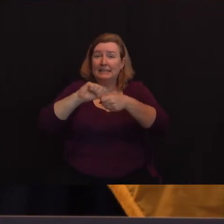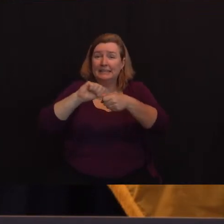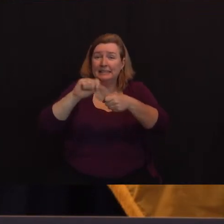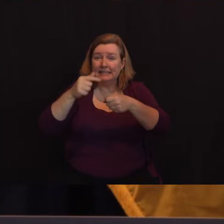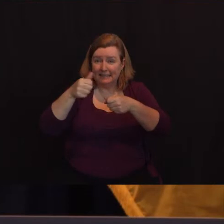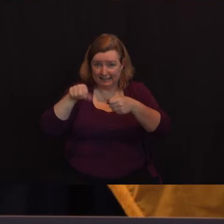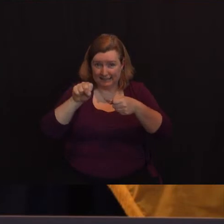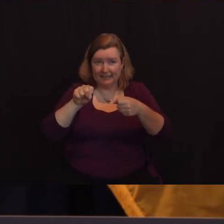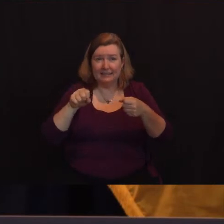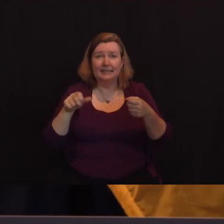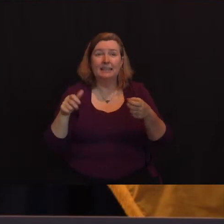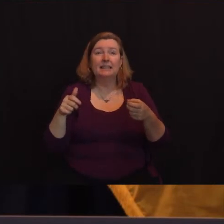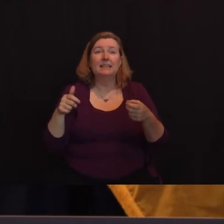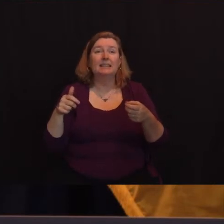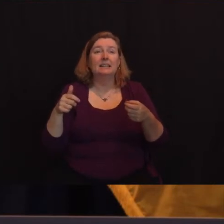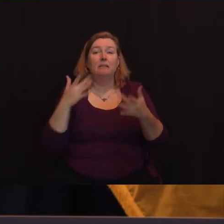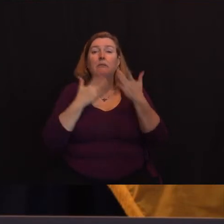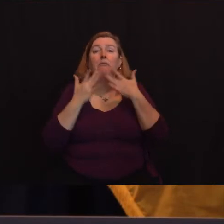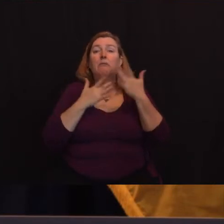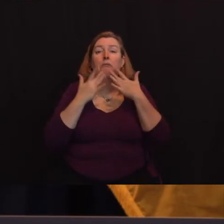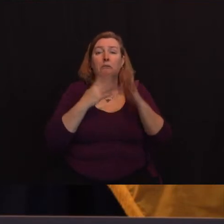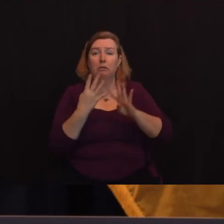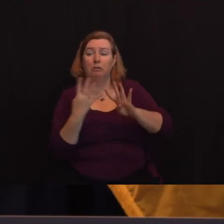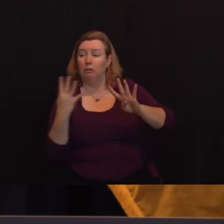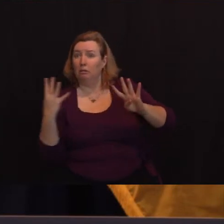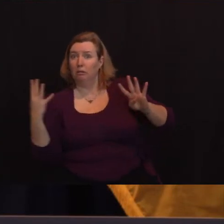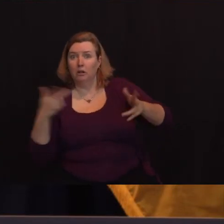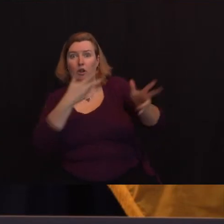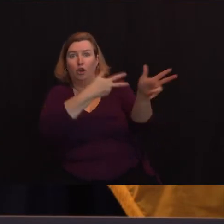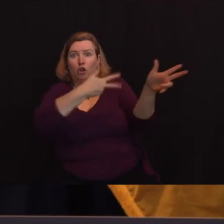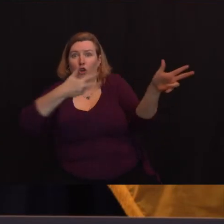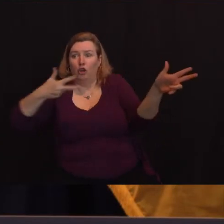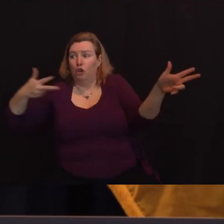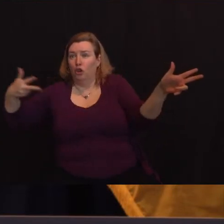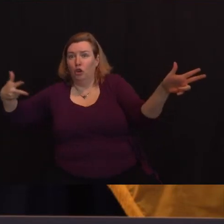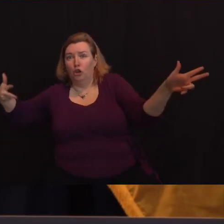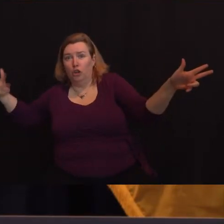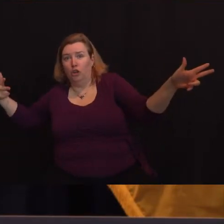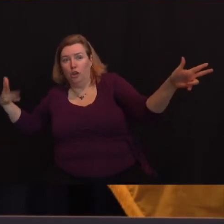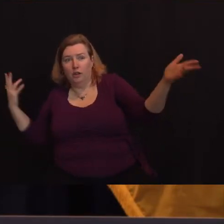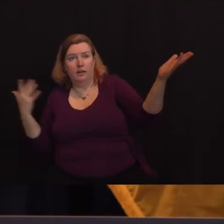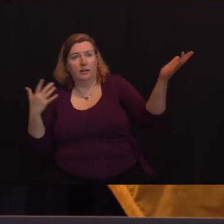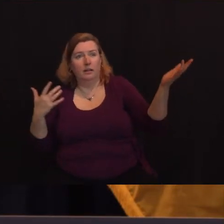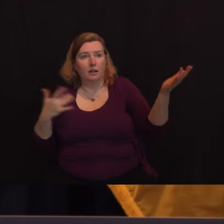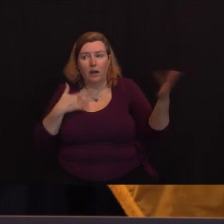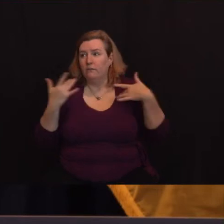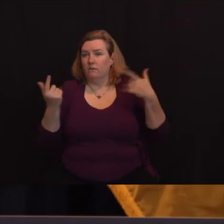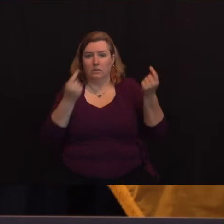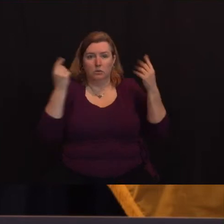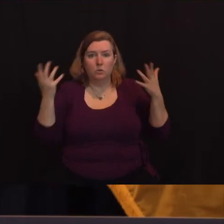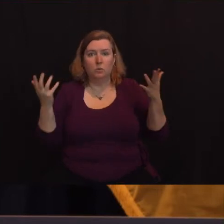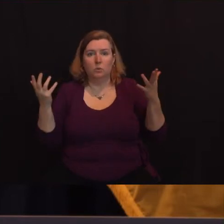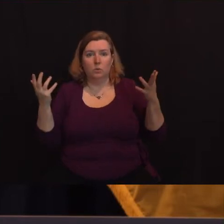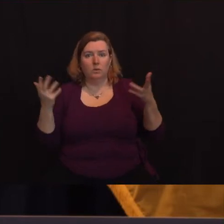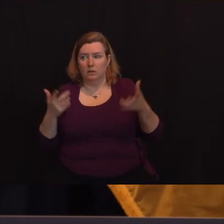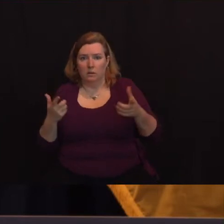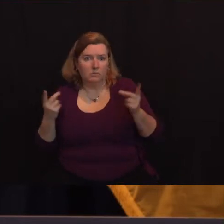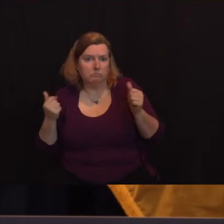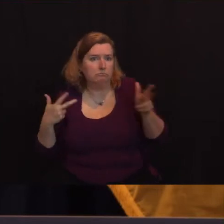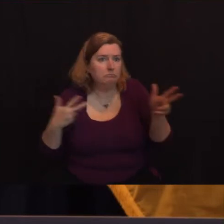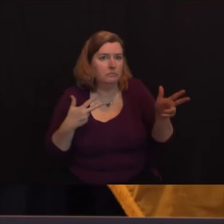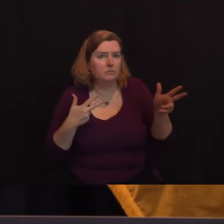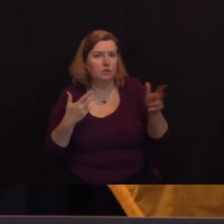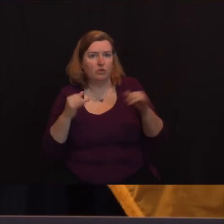gas crises, reflexively, right? You go out and you want to go out and get gas and get ahead of the pack, as it